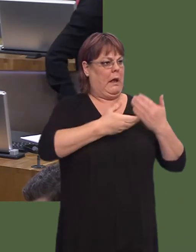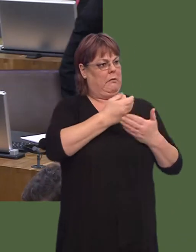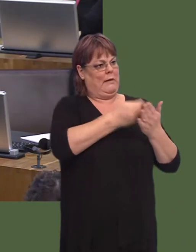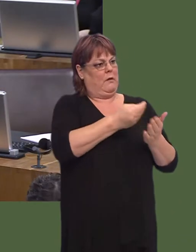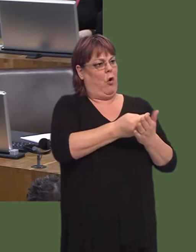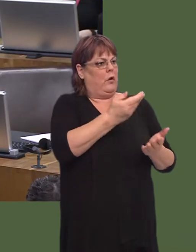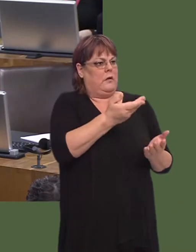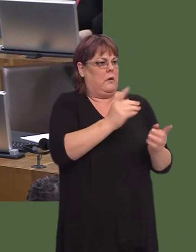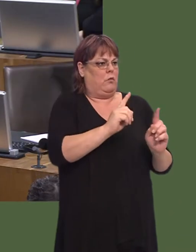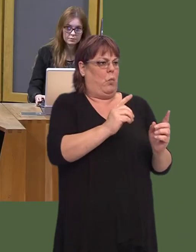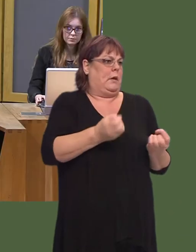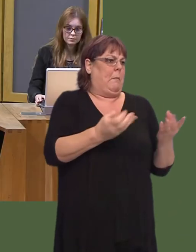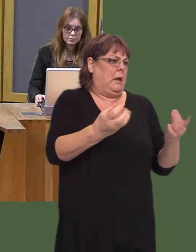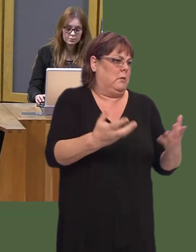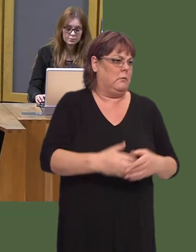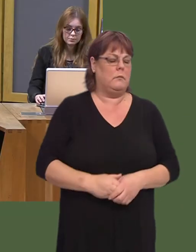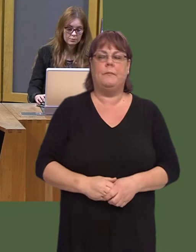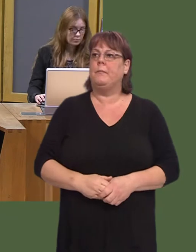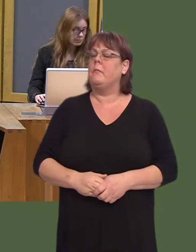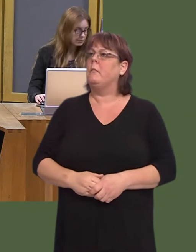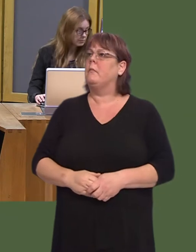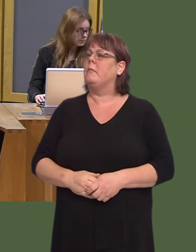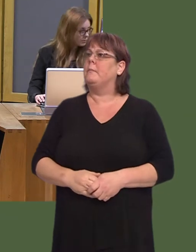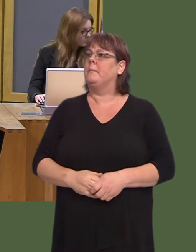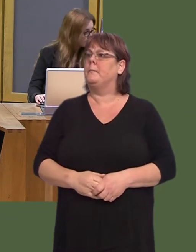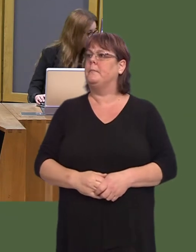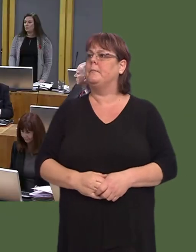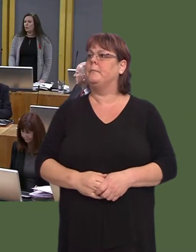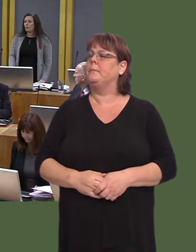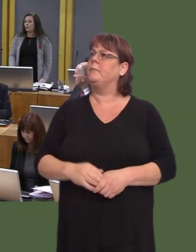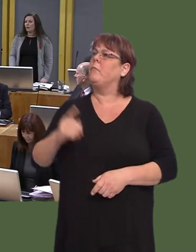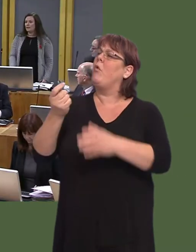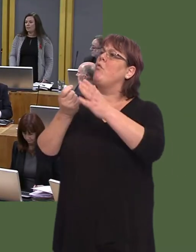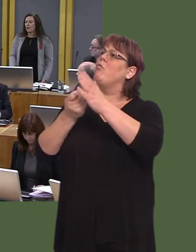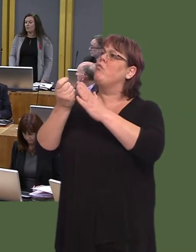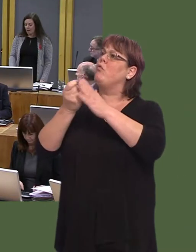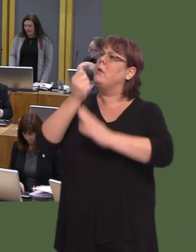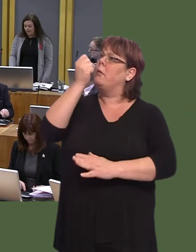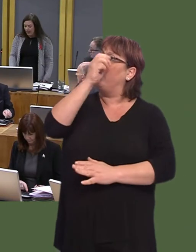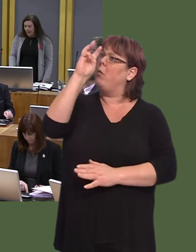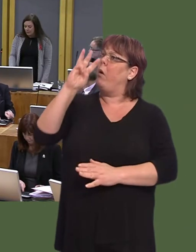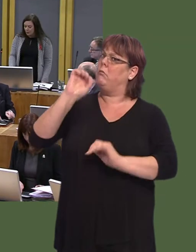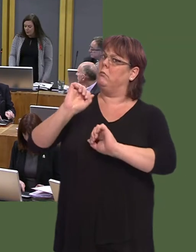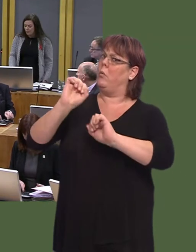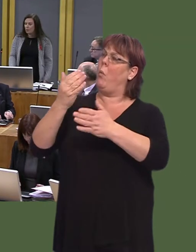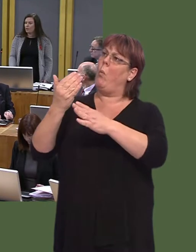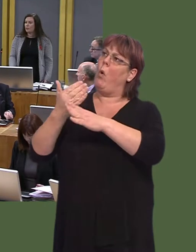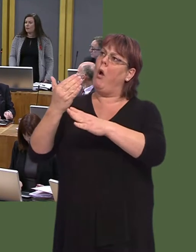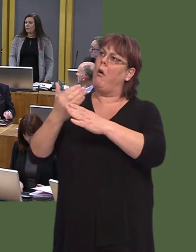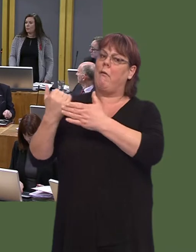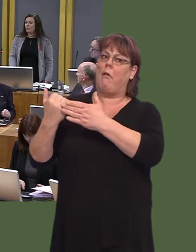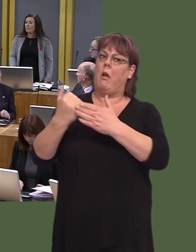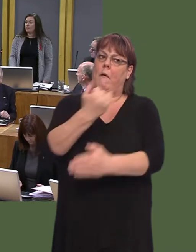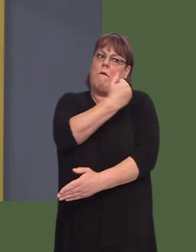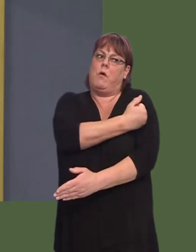has. Vicky Howells. Diolch, Llywydd. First Minister, how does the work of Rent Smart Wales help towards supporting the